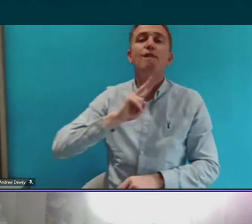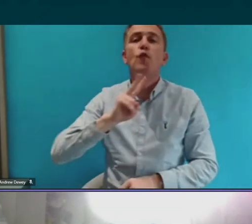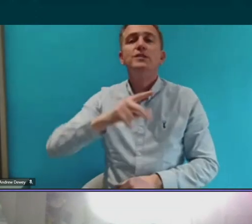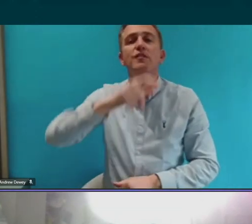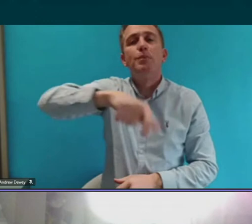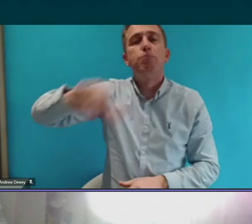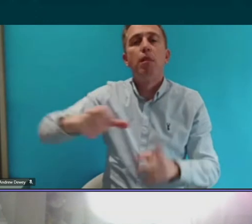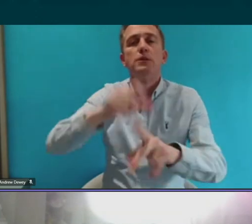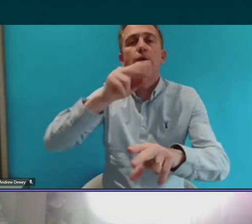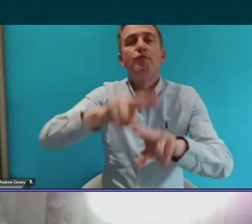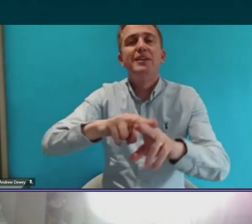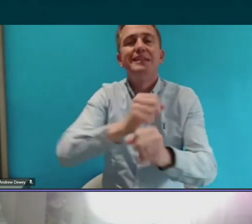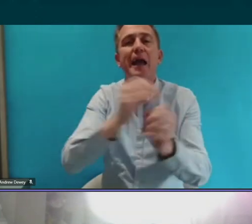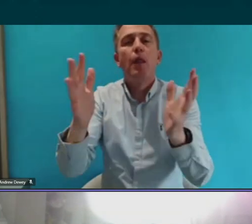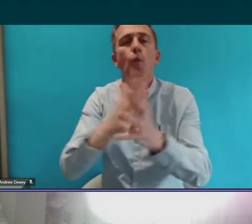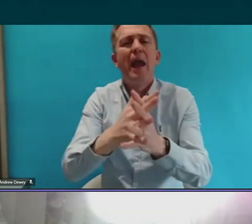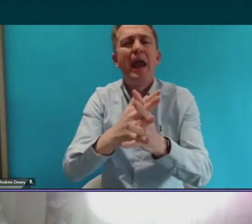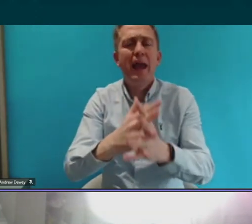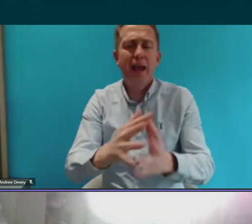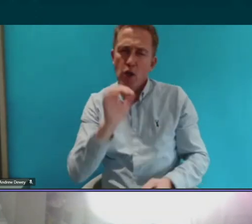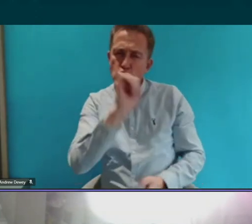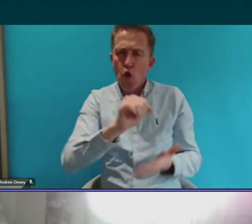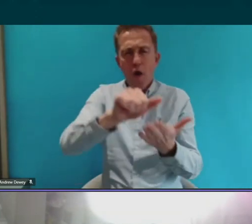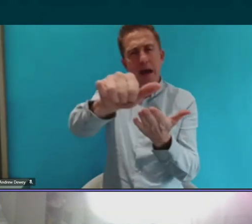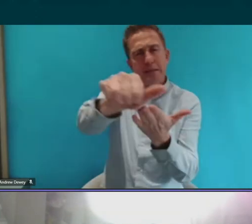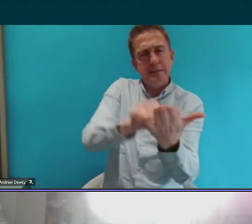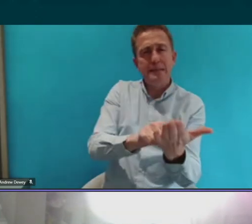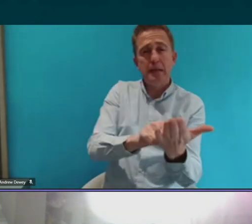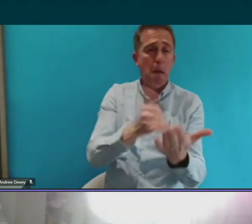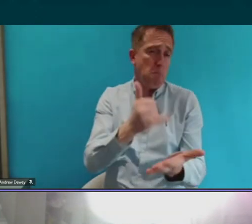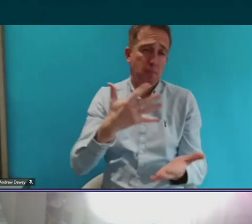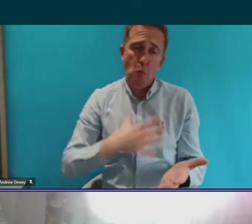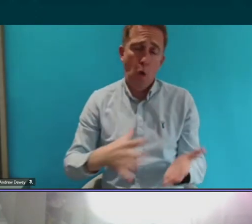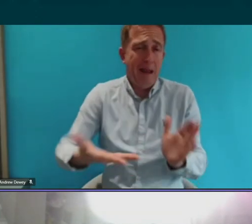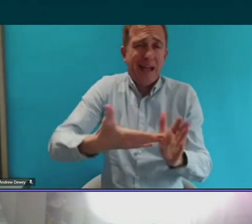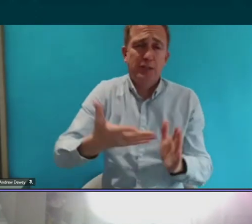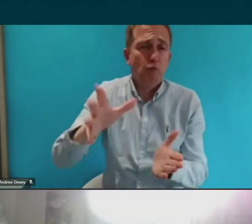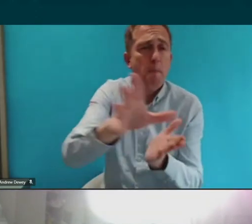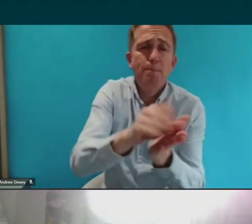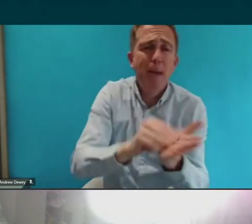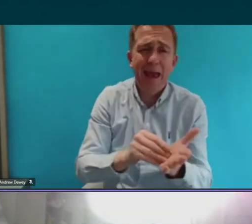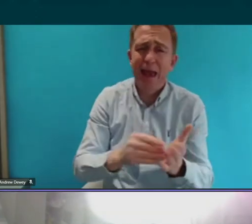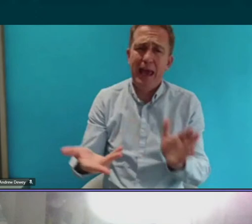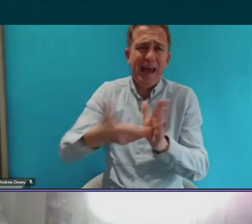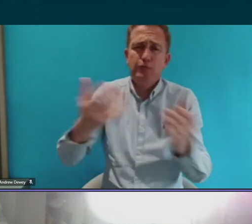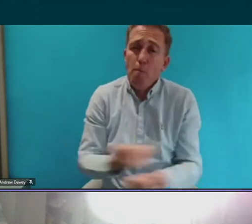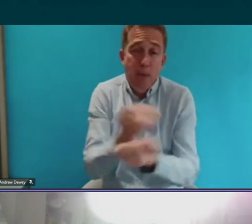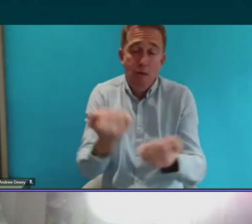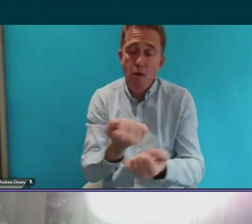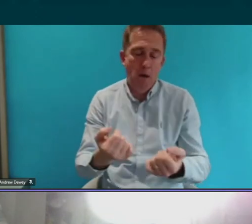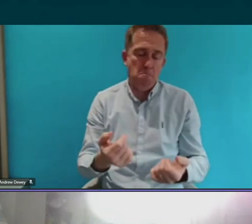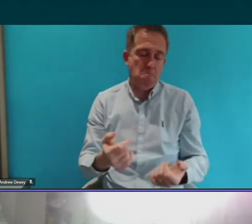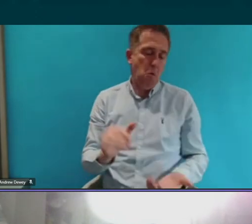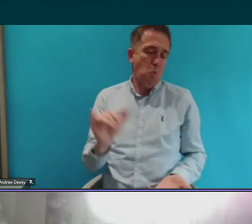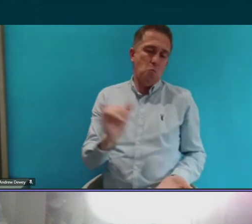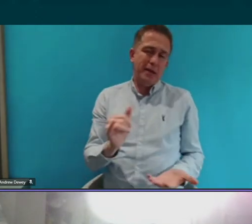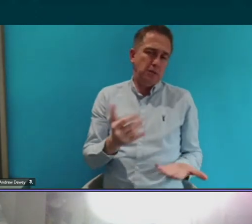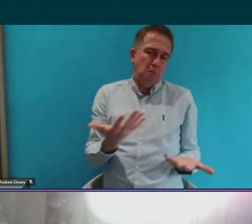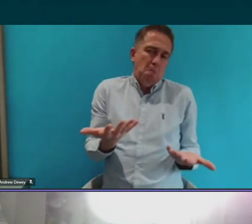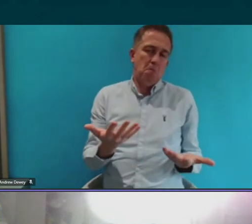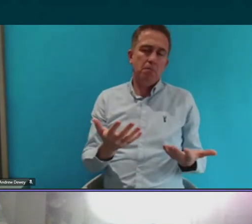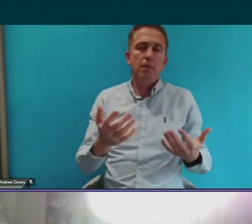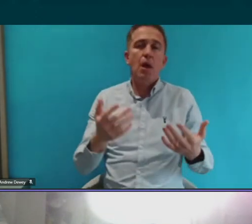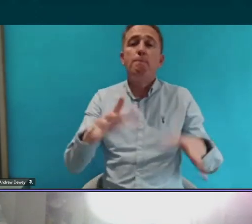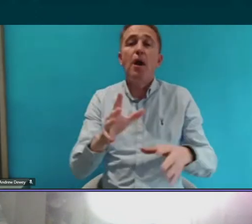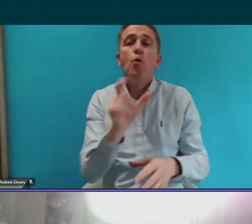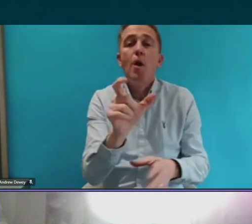Galloway and have their own agenda, whether it be for the extra pay or the power, I'm unsure. Inclusivity. This is another word